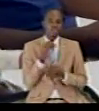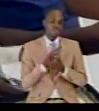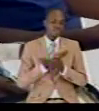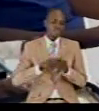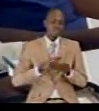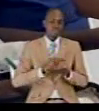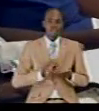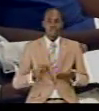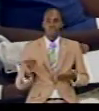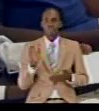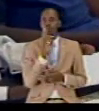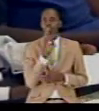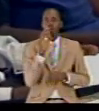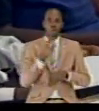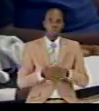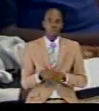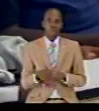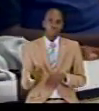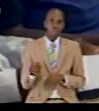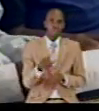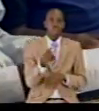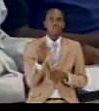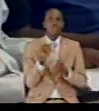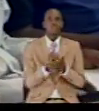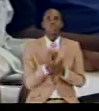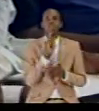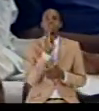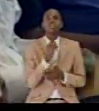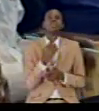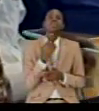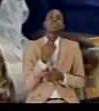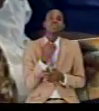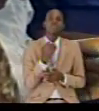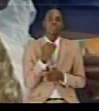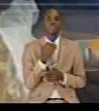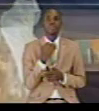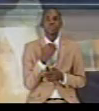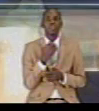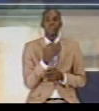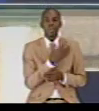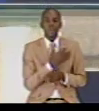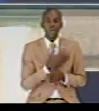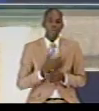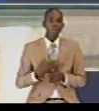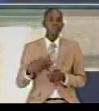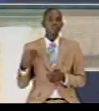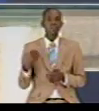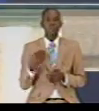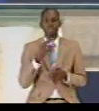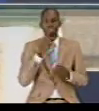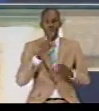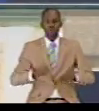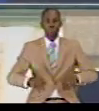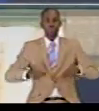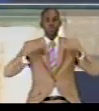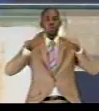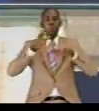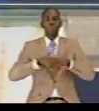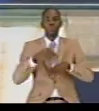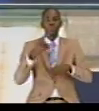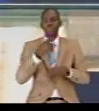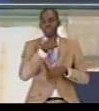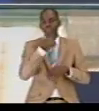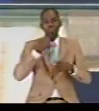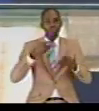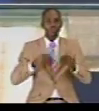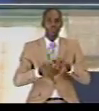water upon him that is thirsty, and floods upon the dry ground.